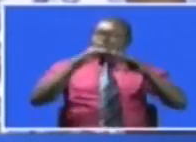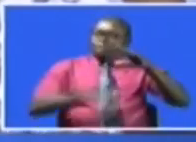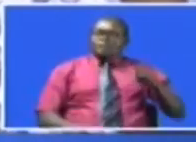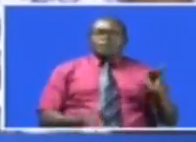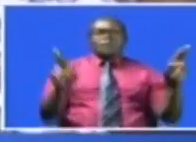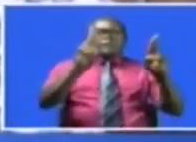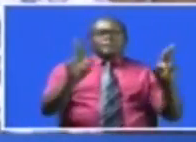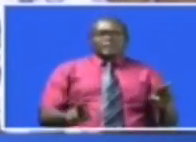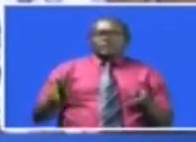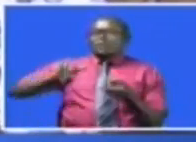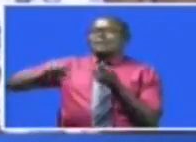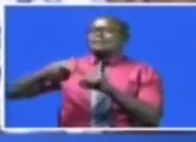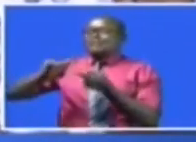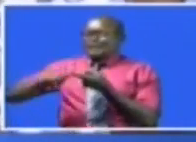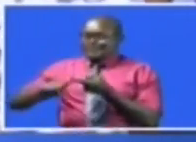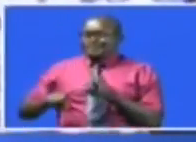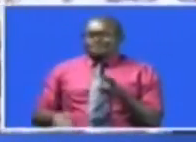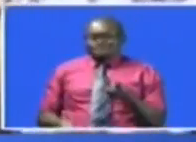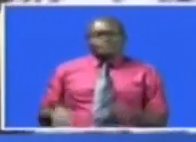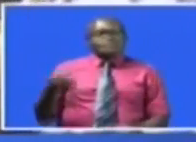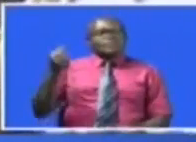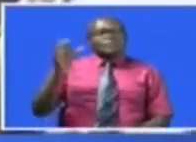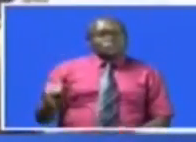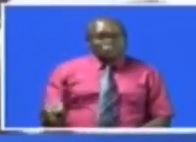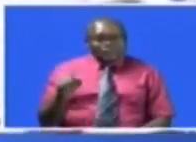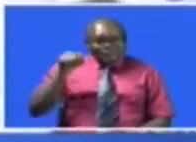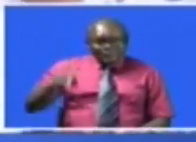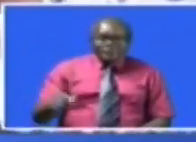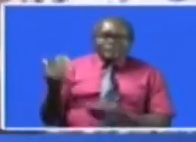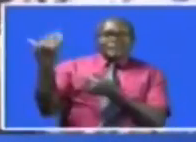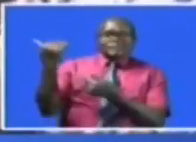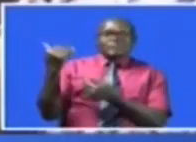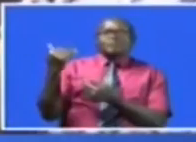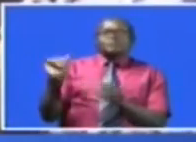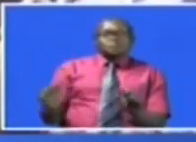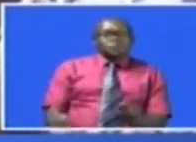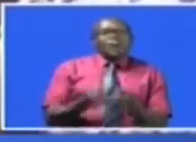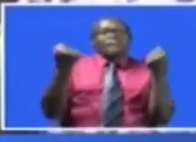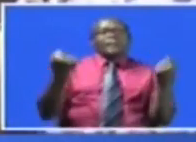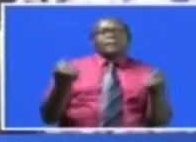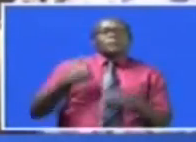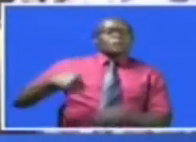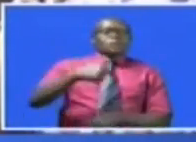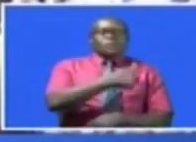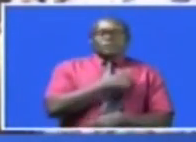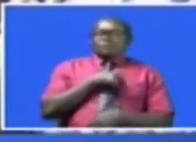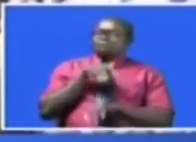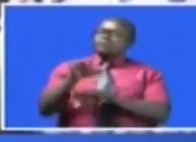below international standards. And therefore, this is expected to happen, that we are